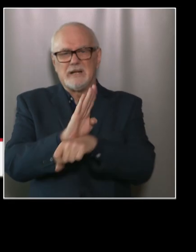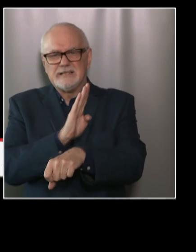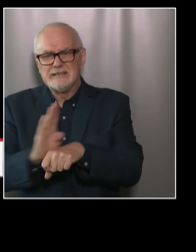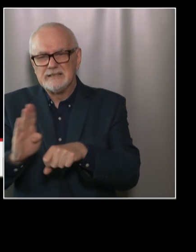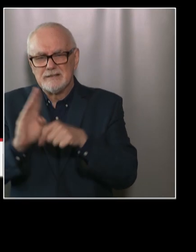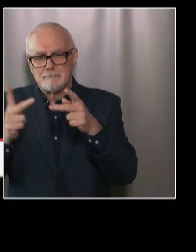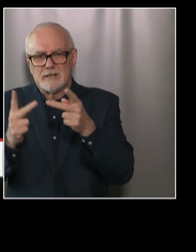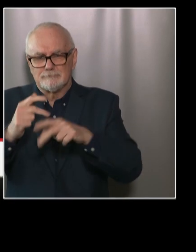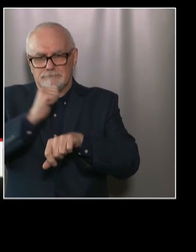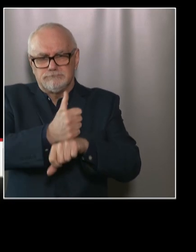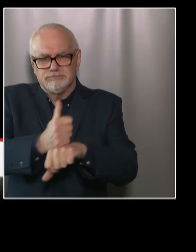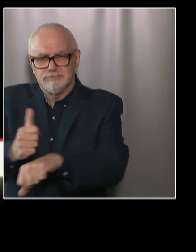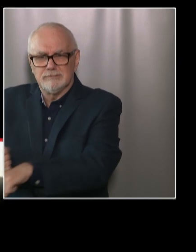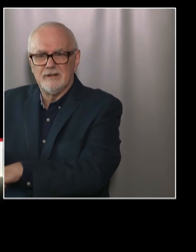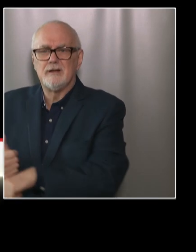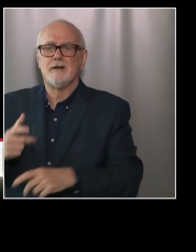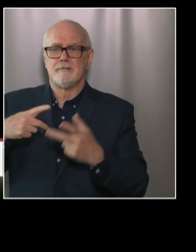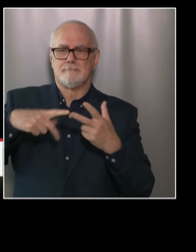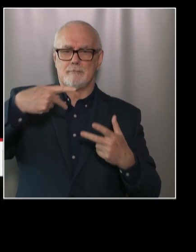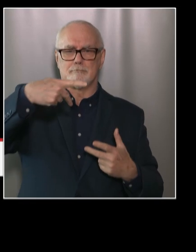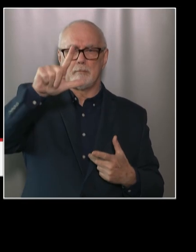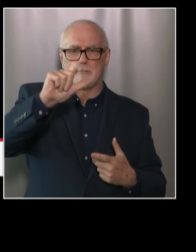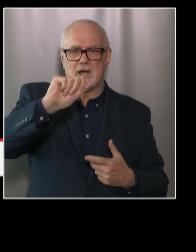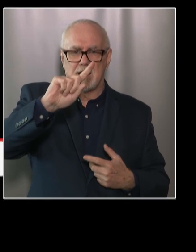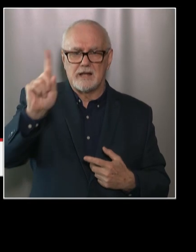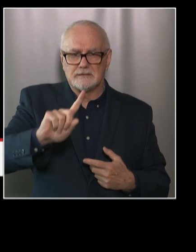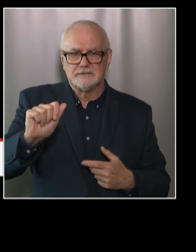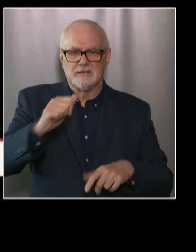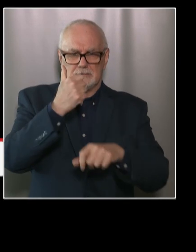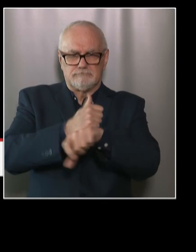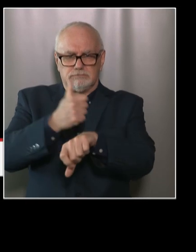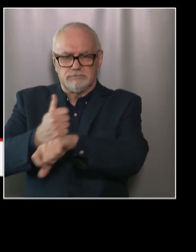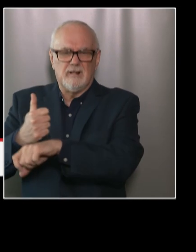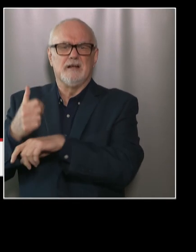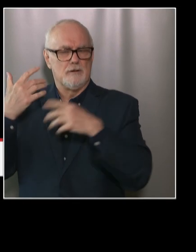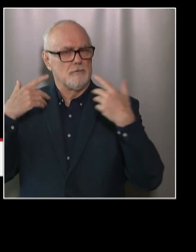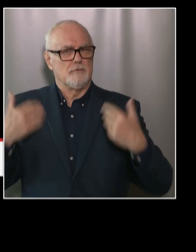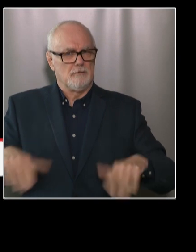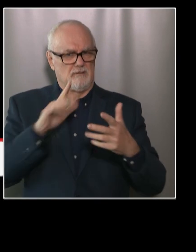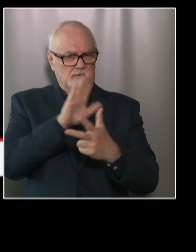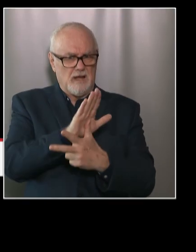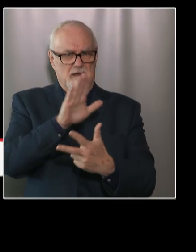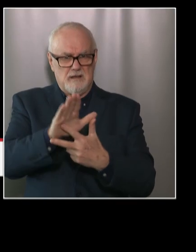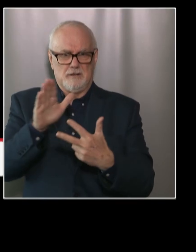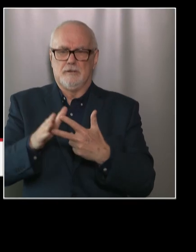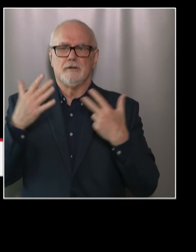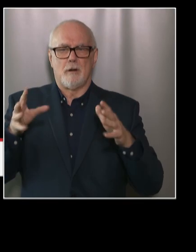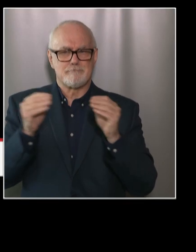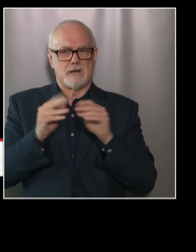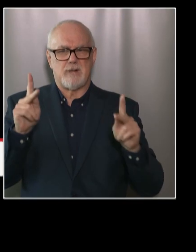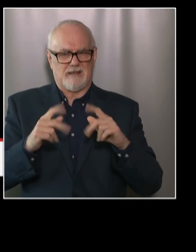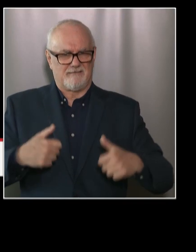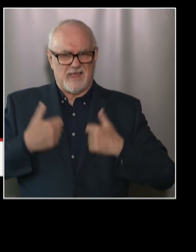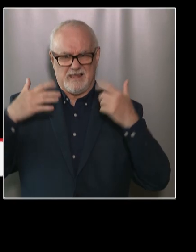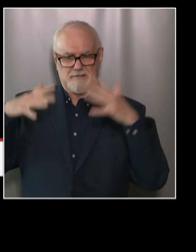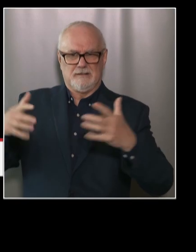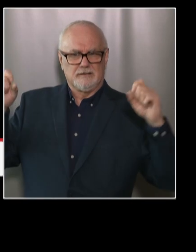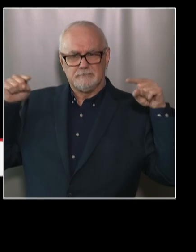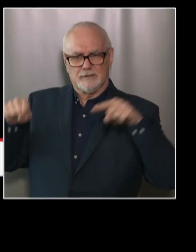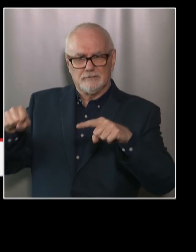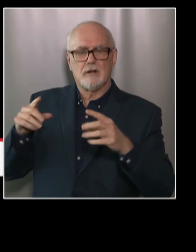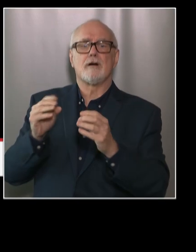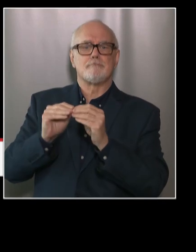That means more residents, more jobs, and more opportunities in Ward 7. Please join me in